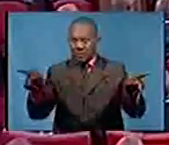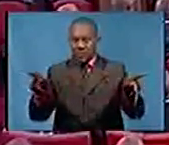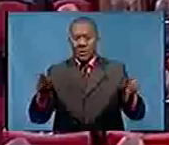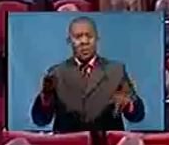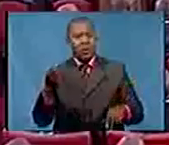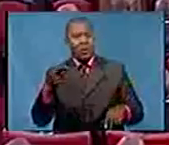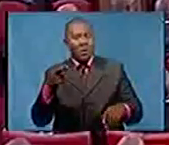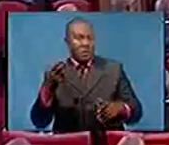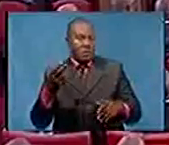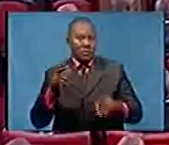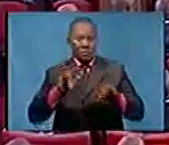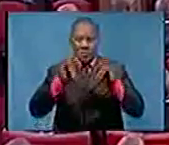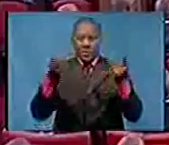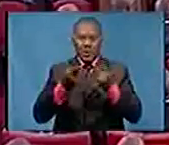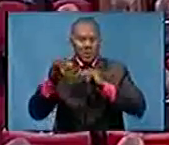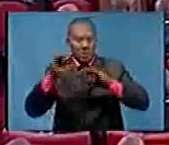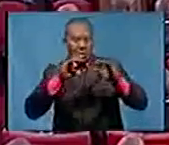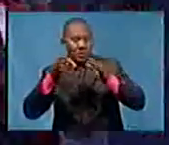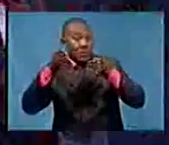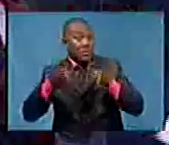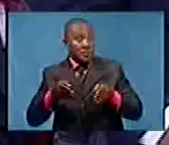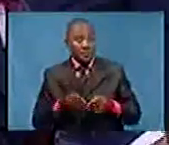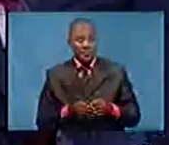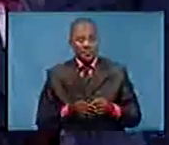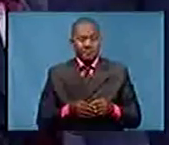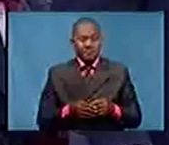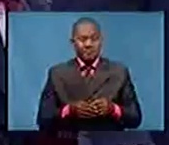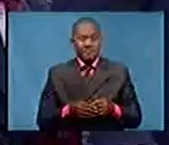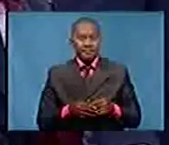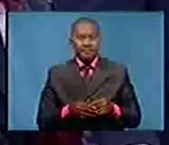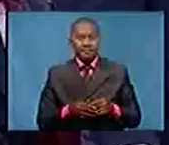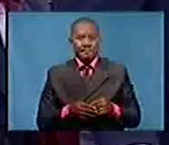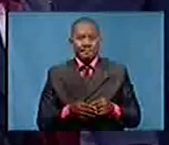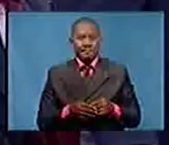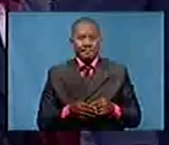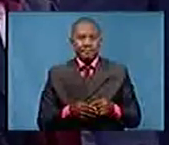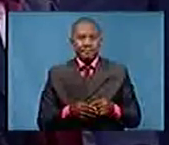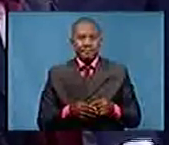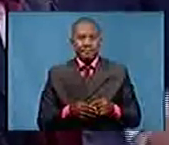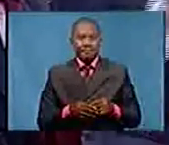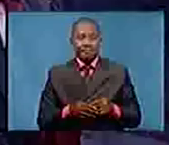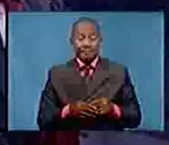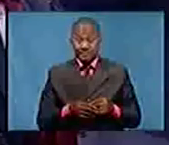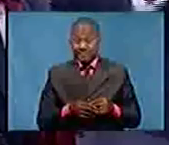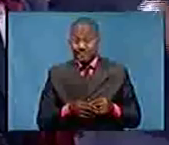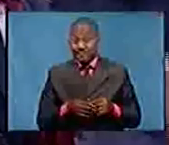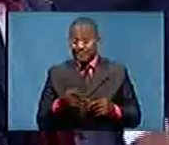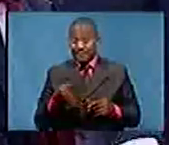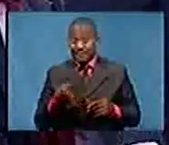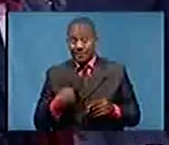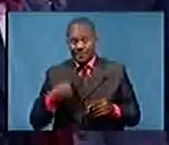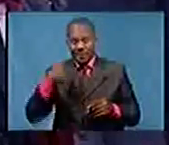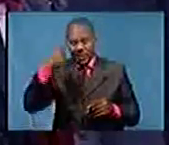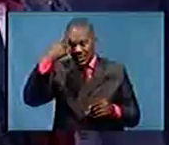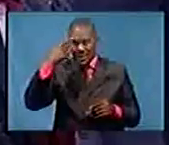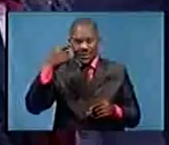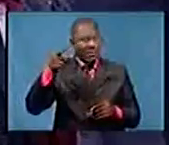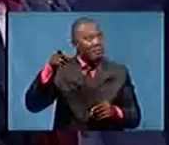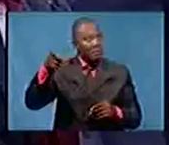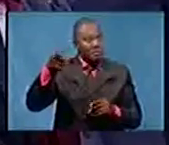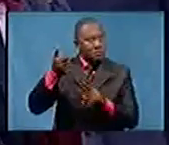communicators, yes. Well, I believe a team might have come together, led by him,